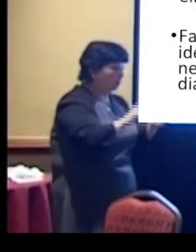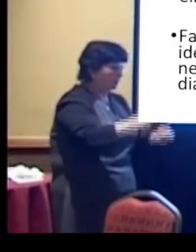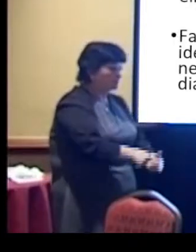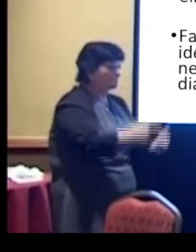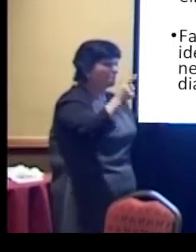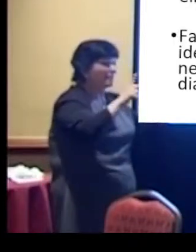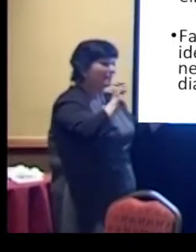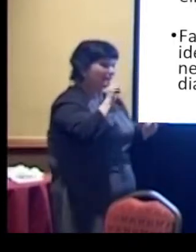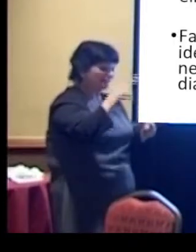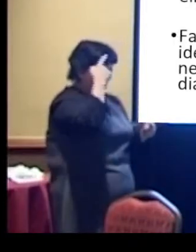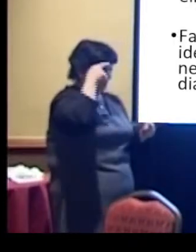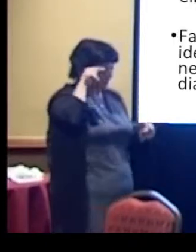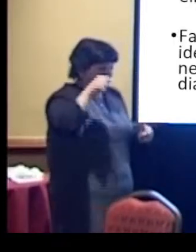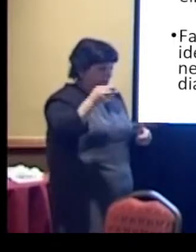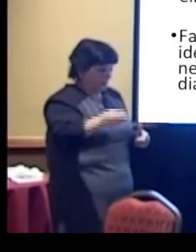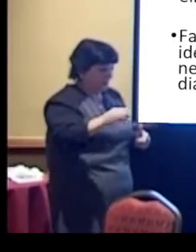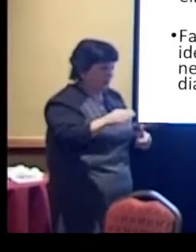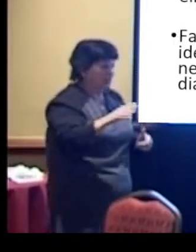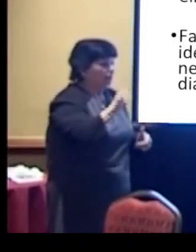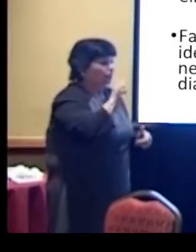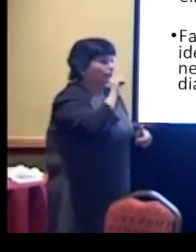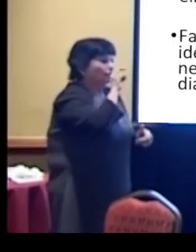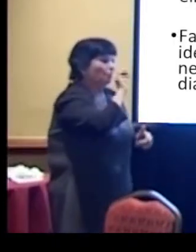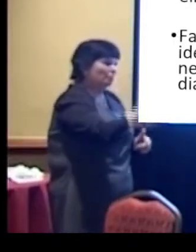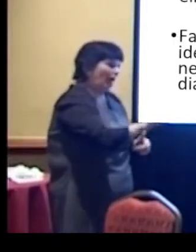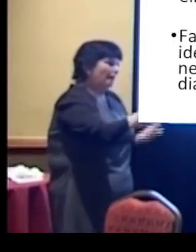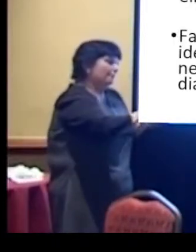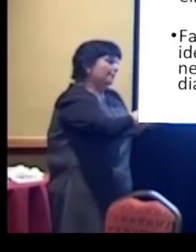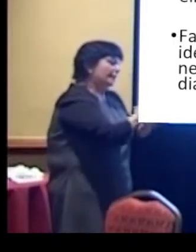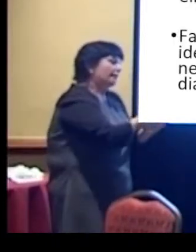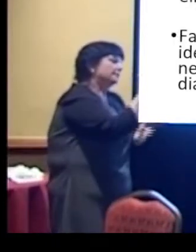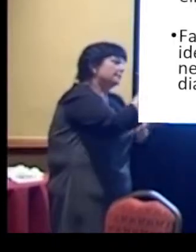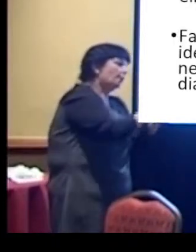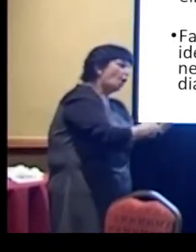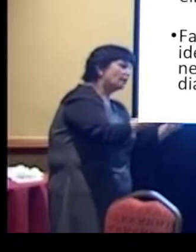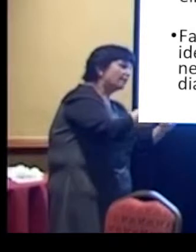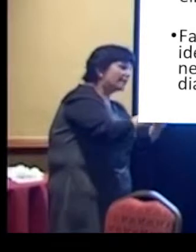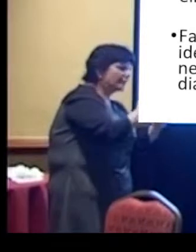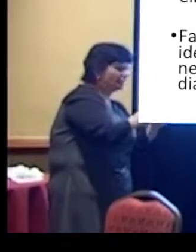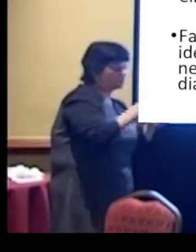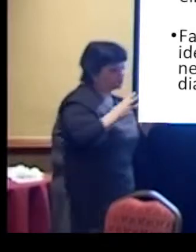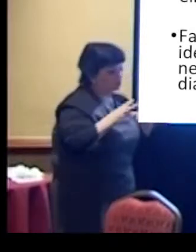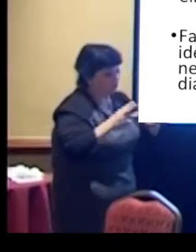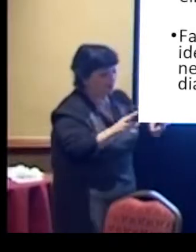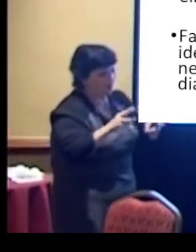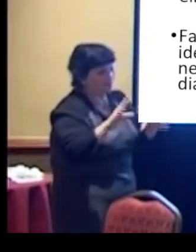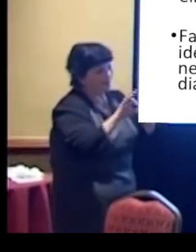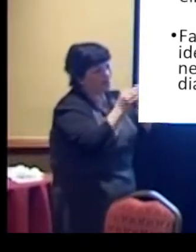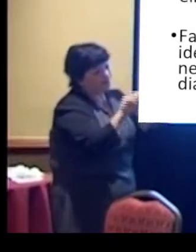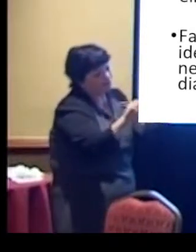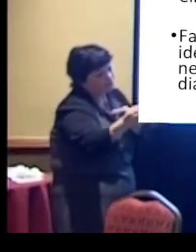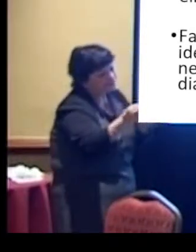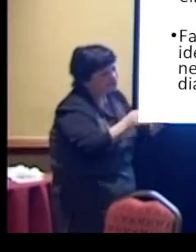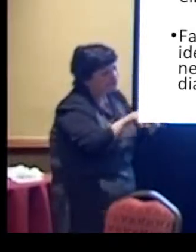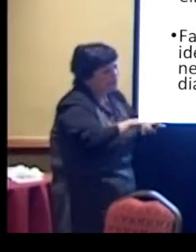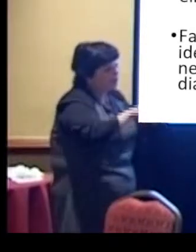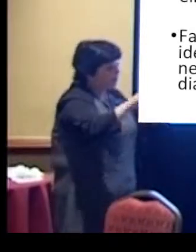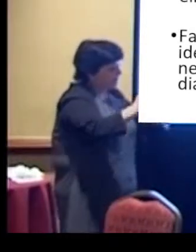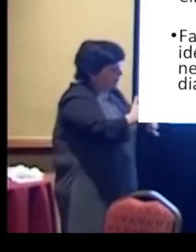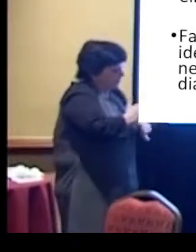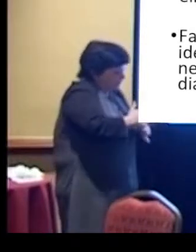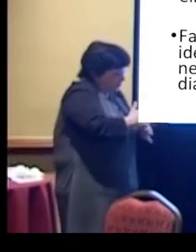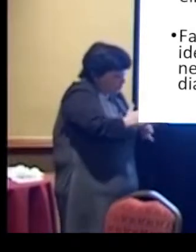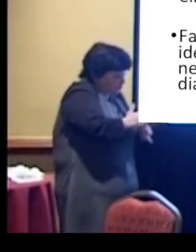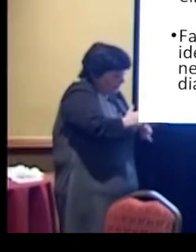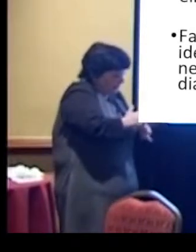them. And so that becomes part of the identity or the way that they describe, say, for example, the difference